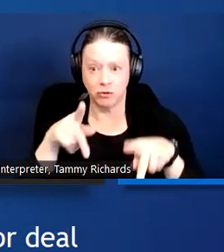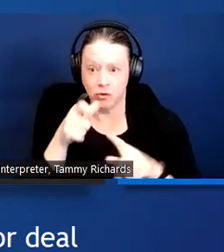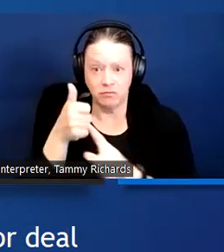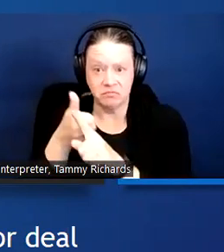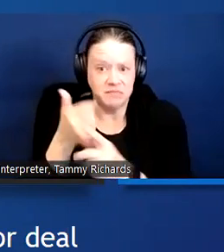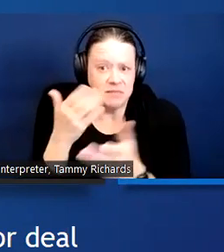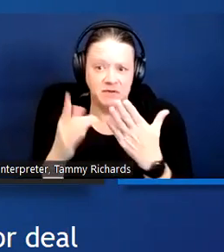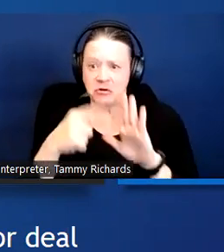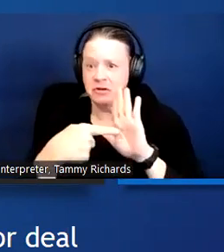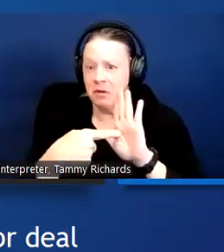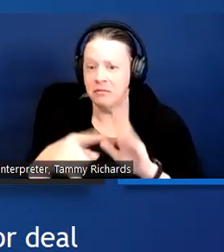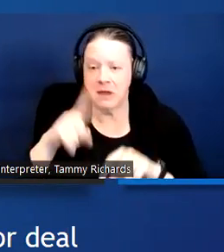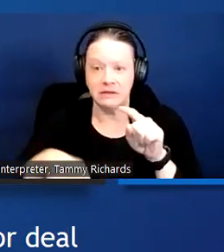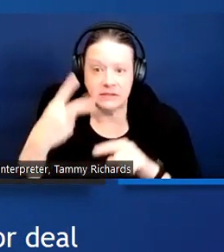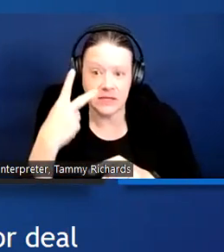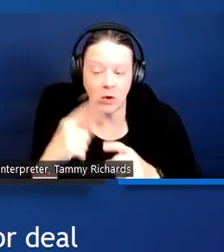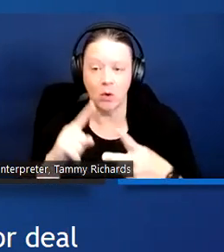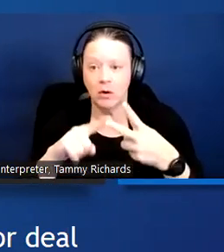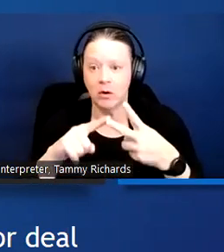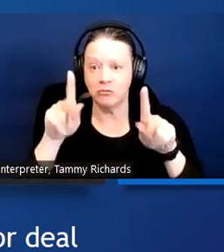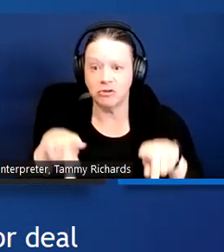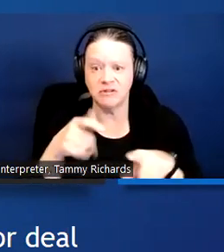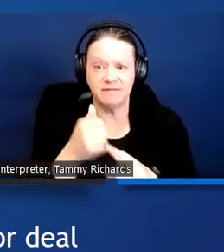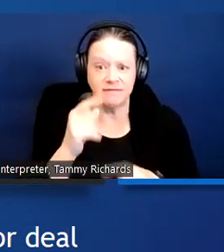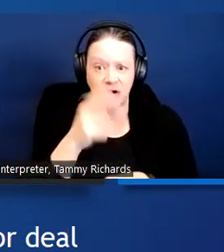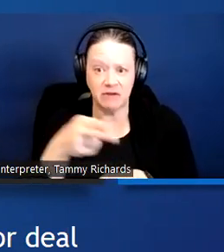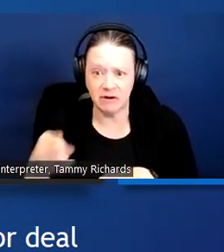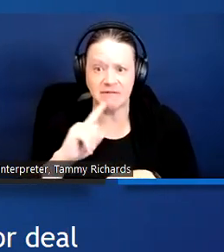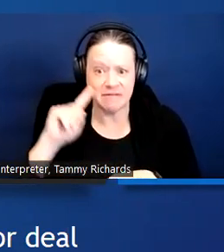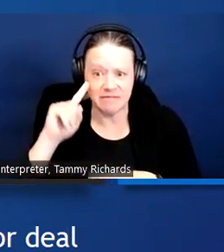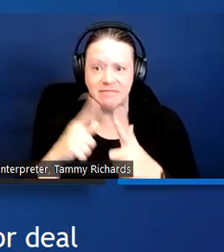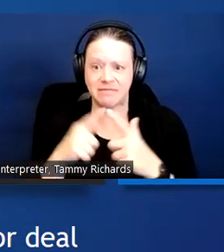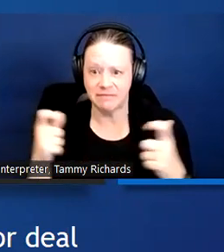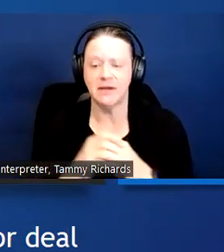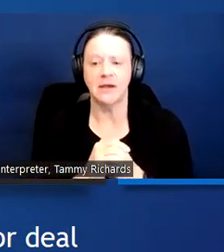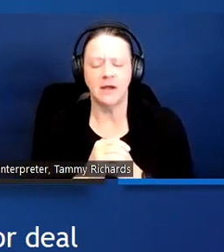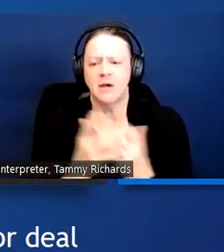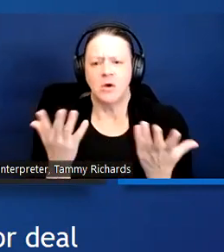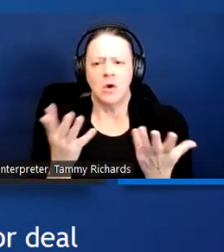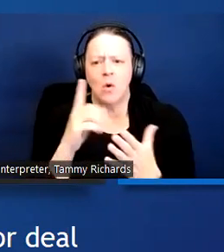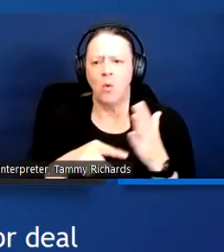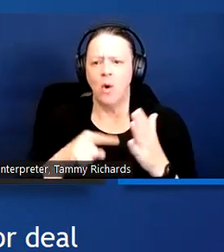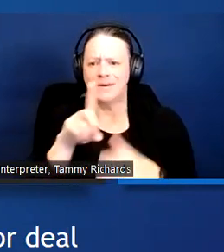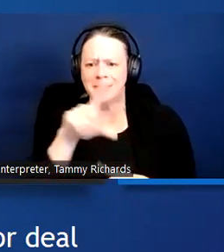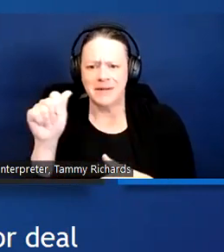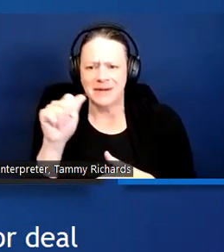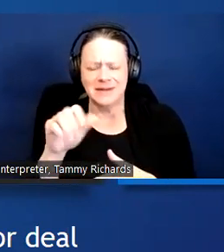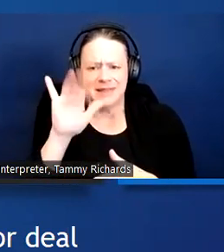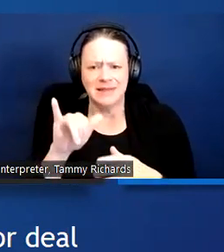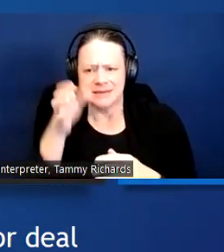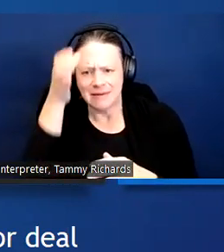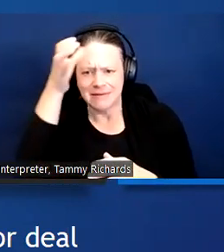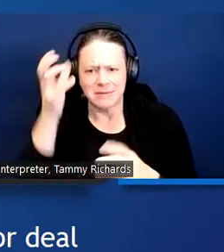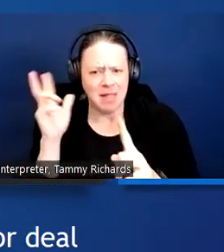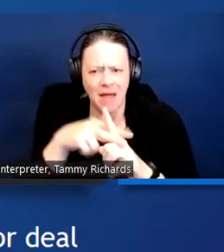can't see or someone who's hard of hearing, that kind of thing. But what disabilities does this concept apply to? And,